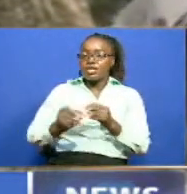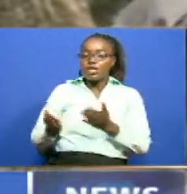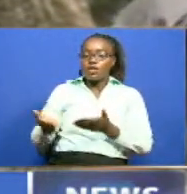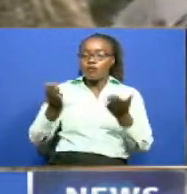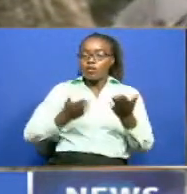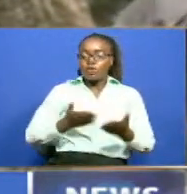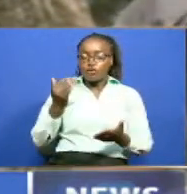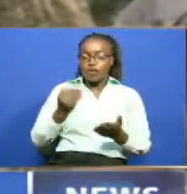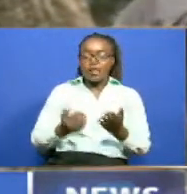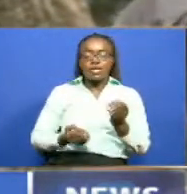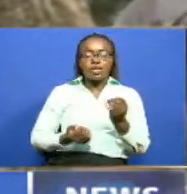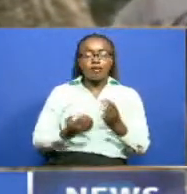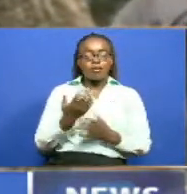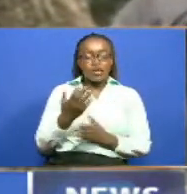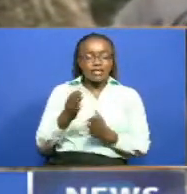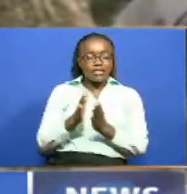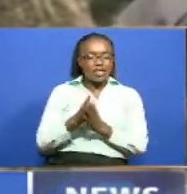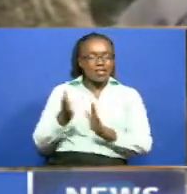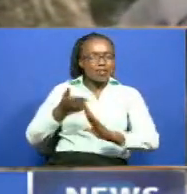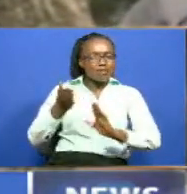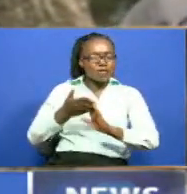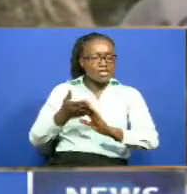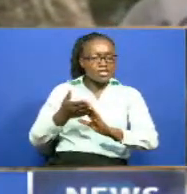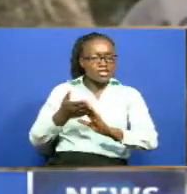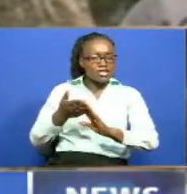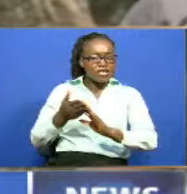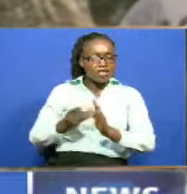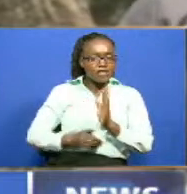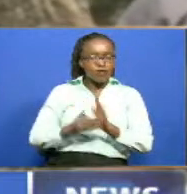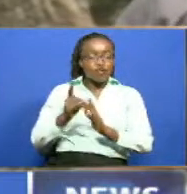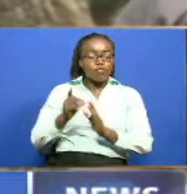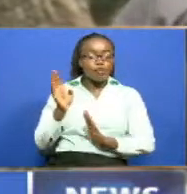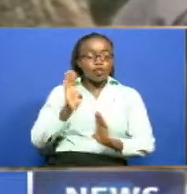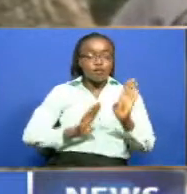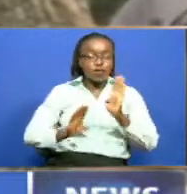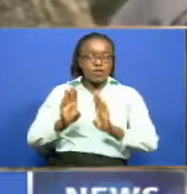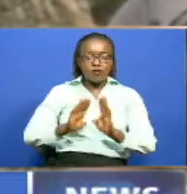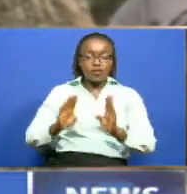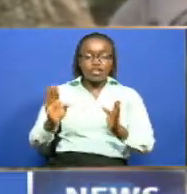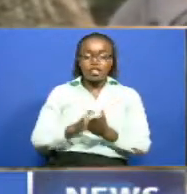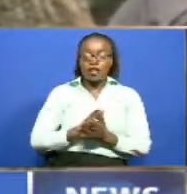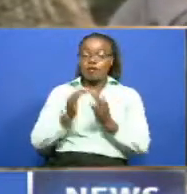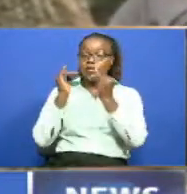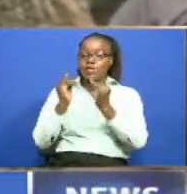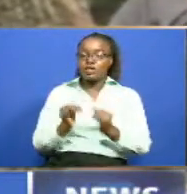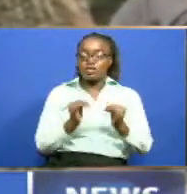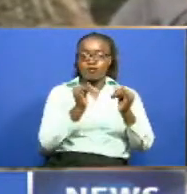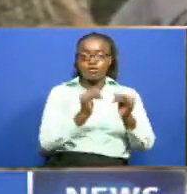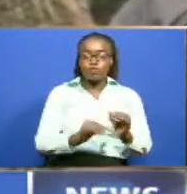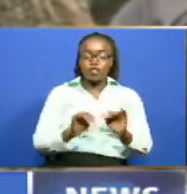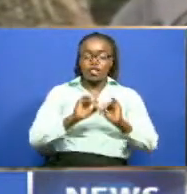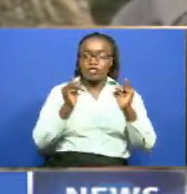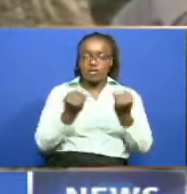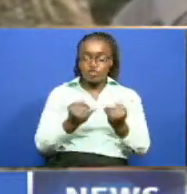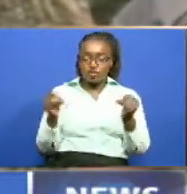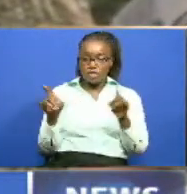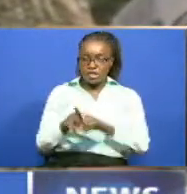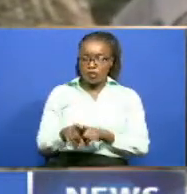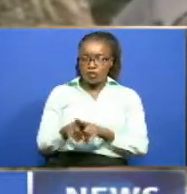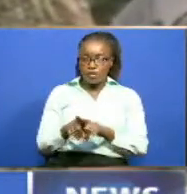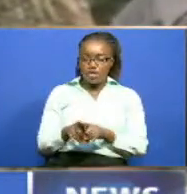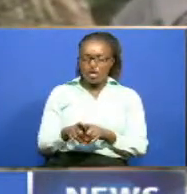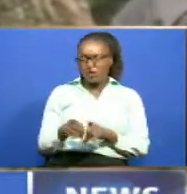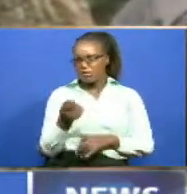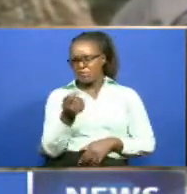an emerging and fast developing trend by certain individuals and institutions to